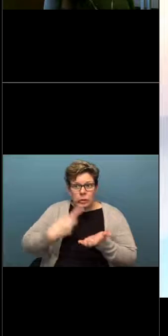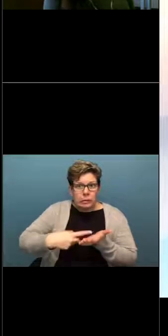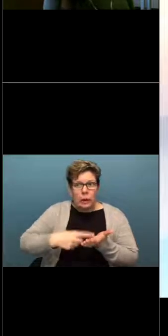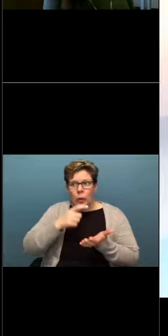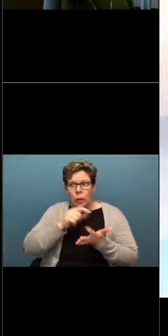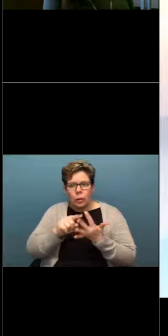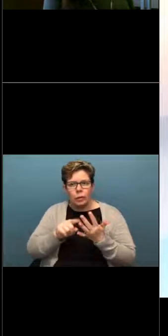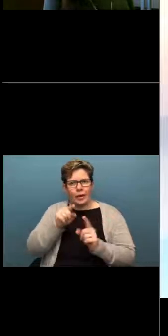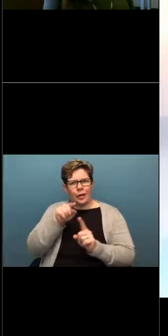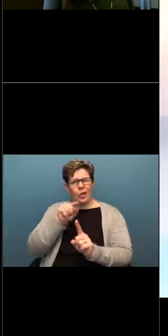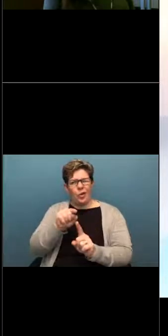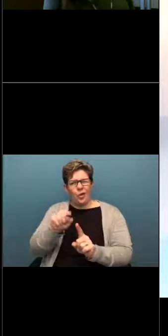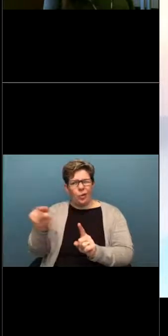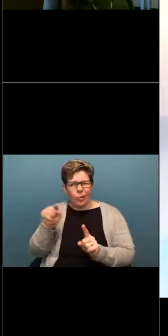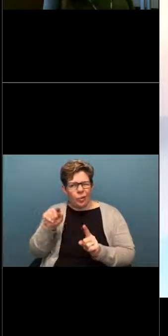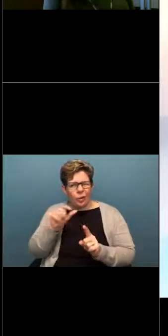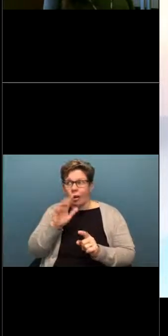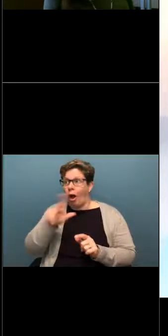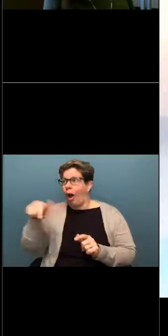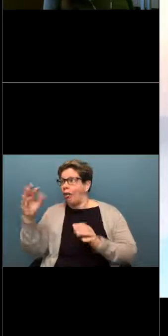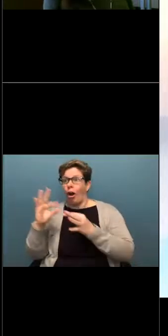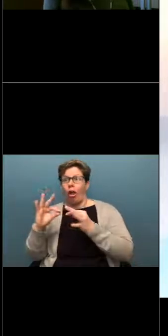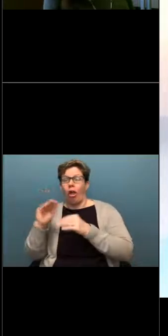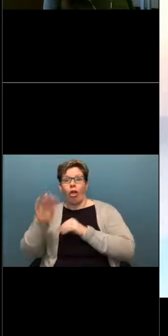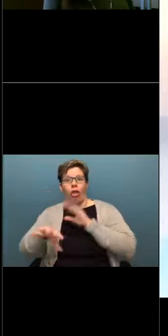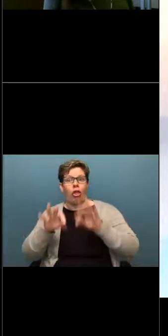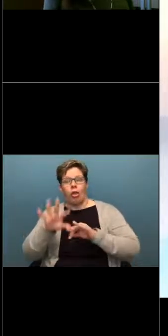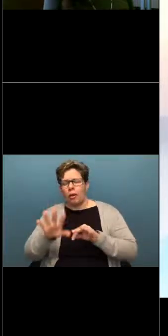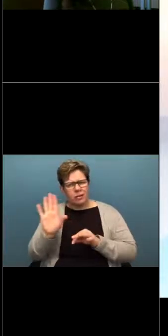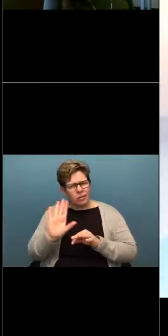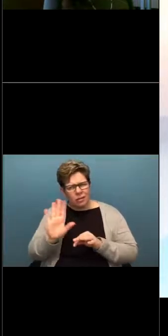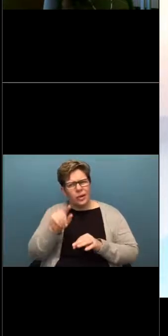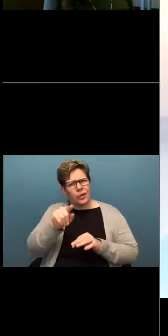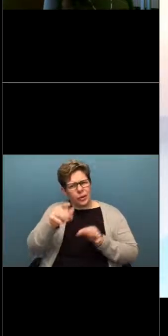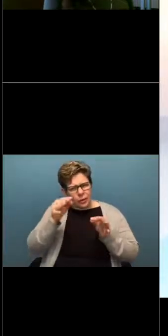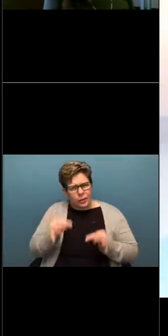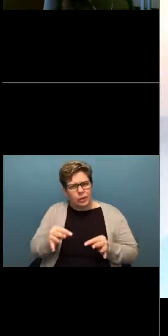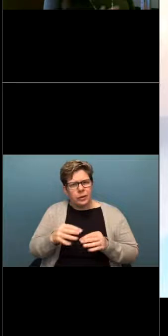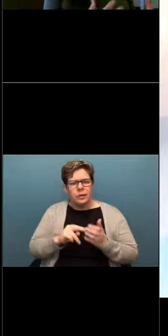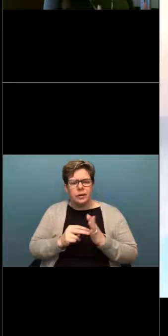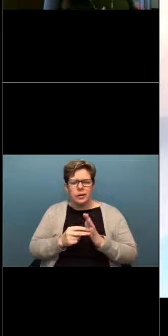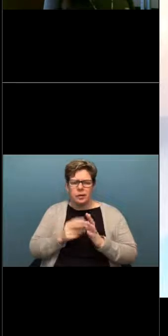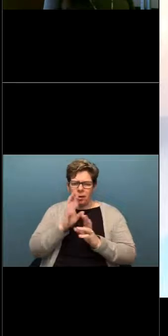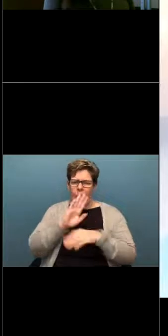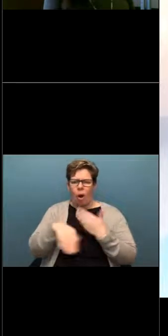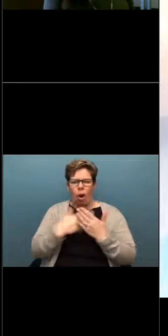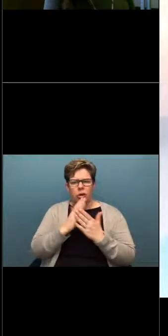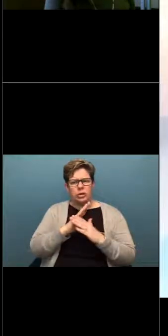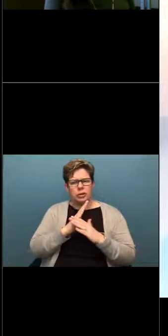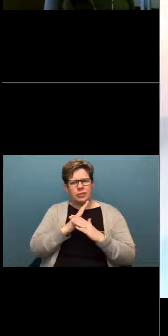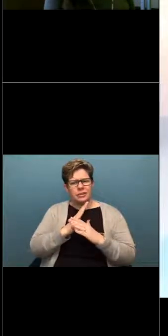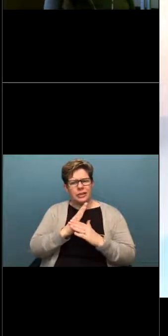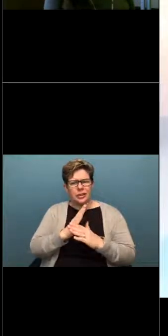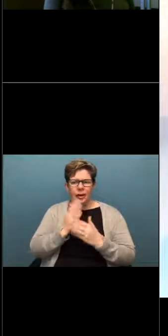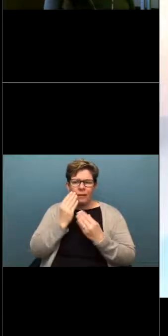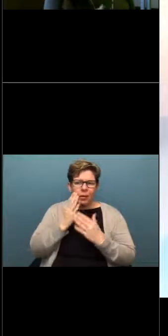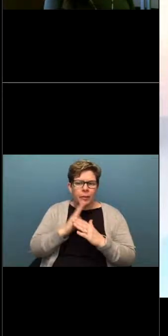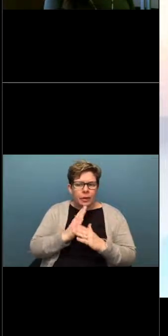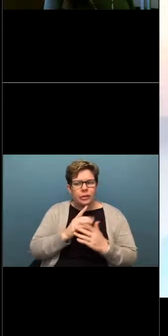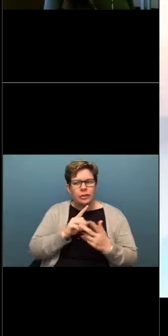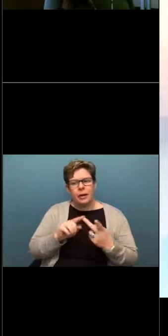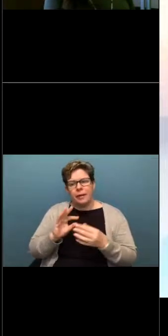the side of the slide, information sharing, collaboration, participation, and respect and dignity, are part of that patient-centered